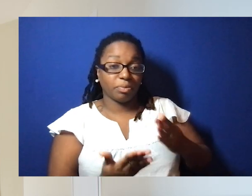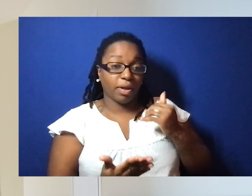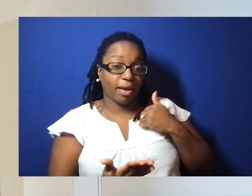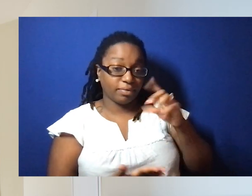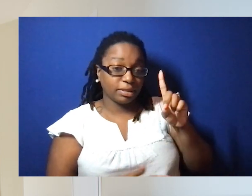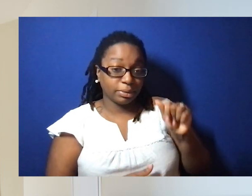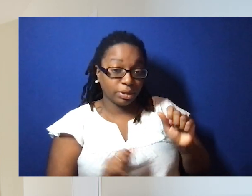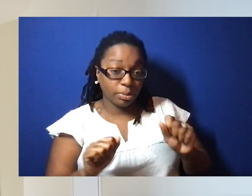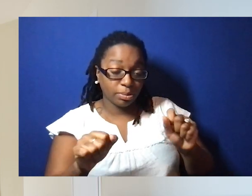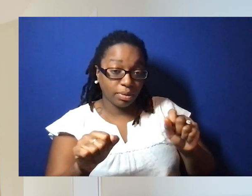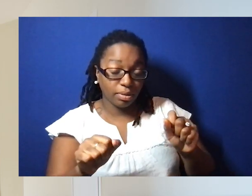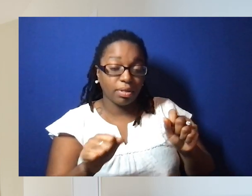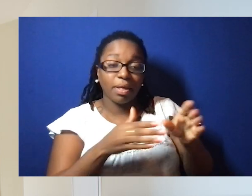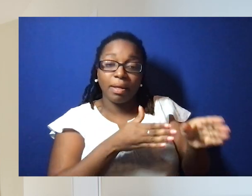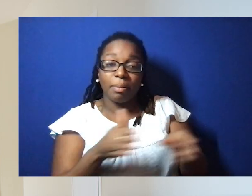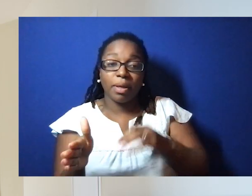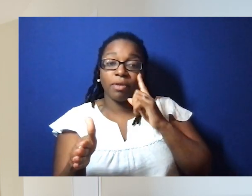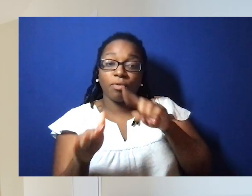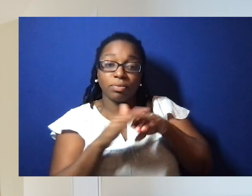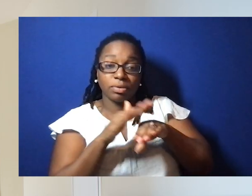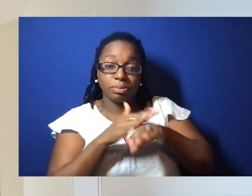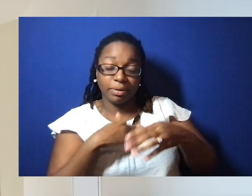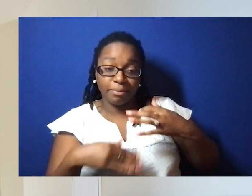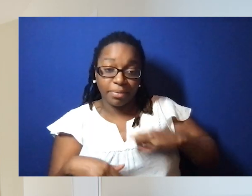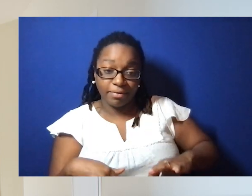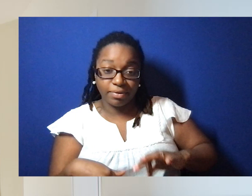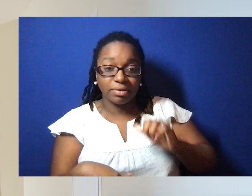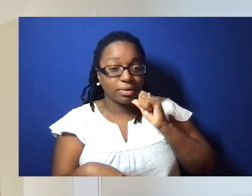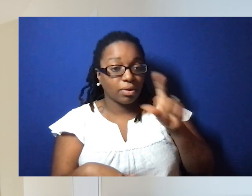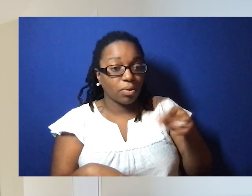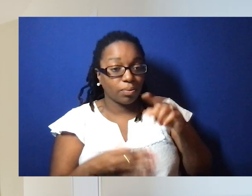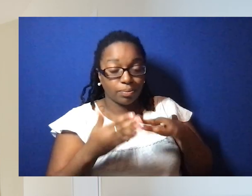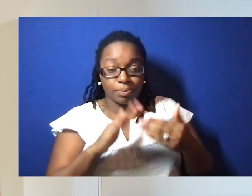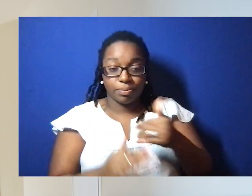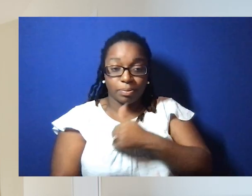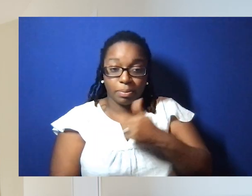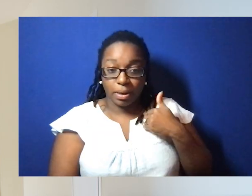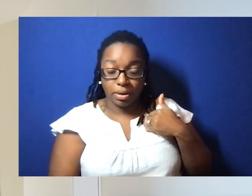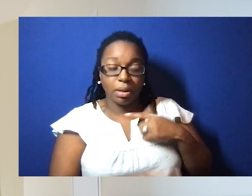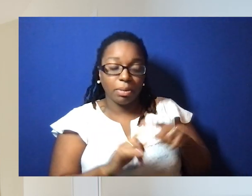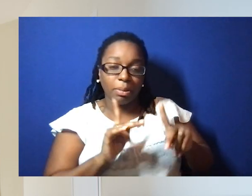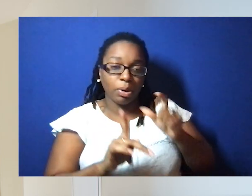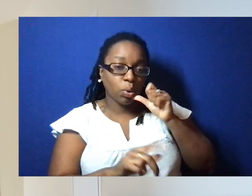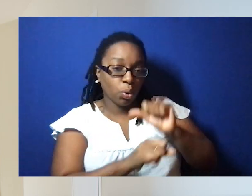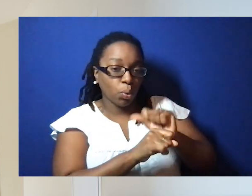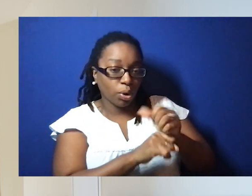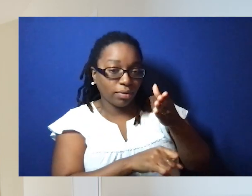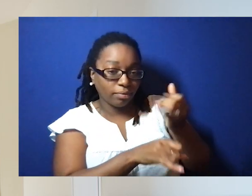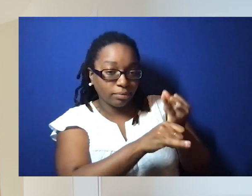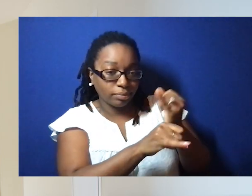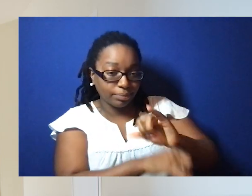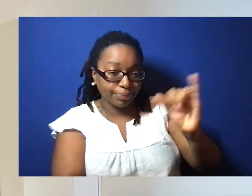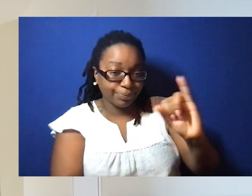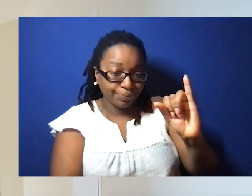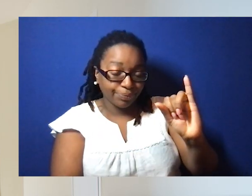may also have disabilities. Planning for accessibility benefits not just community members, but those working at the site